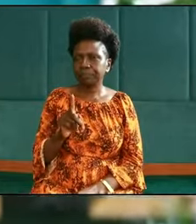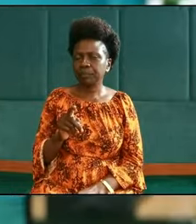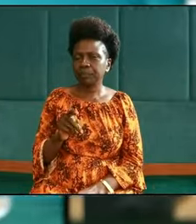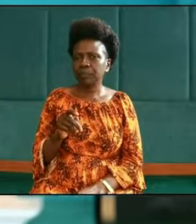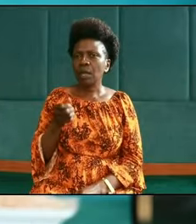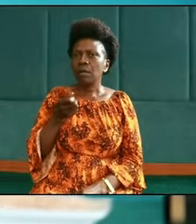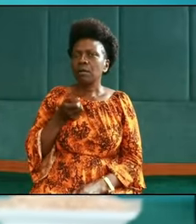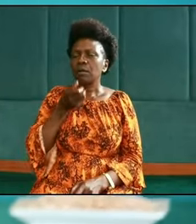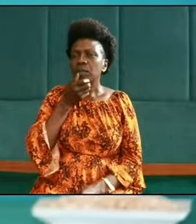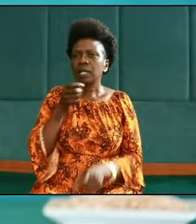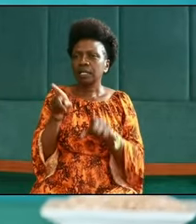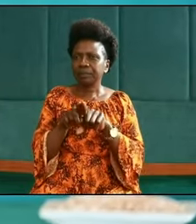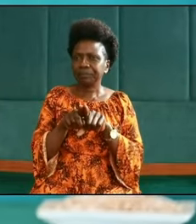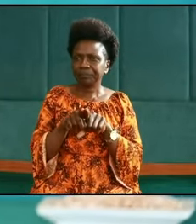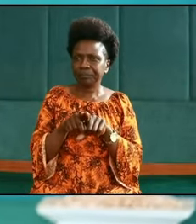Brethren,